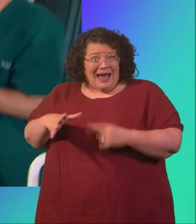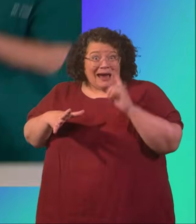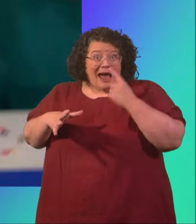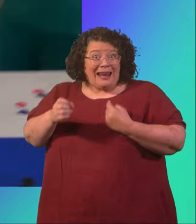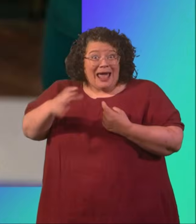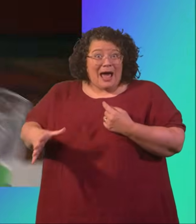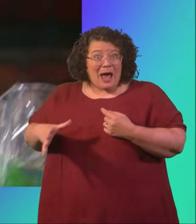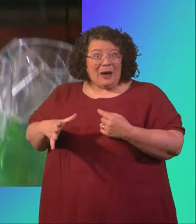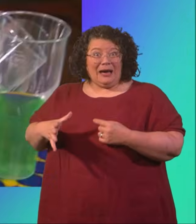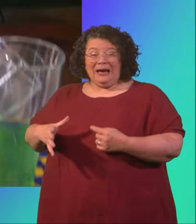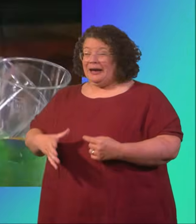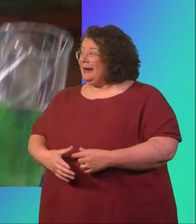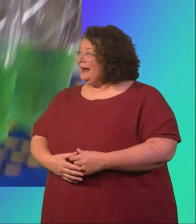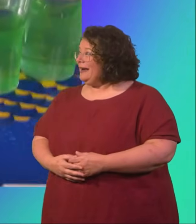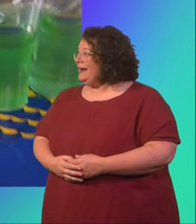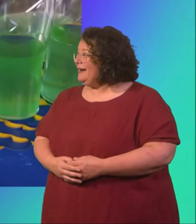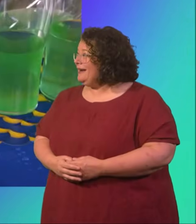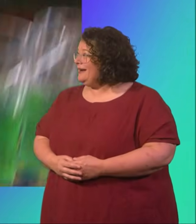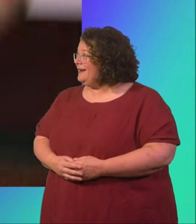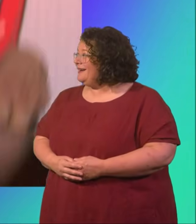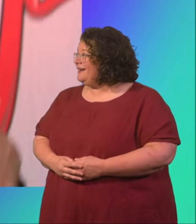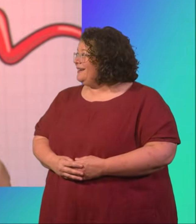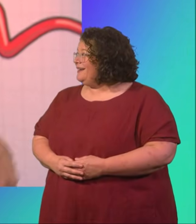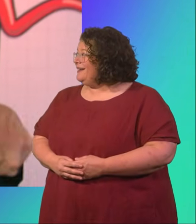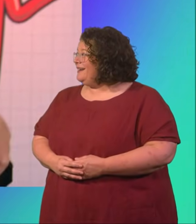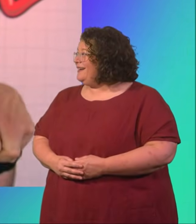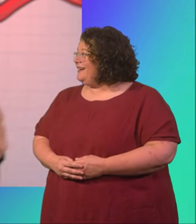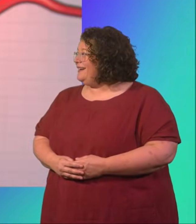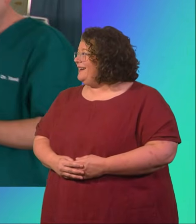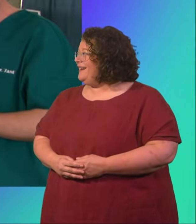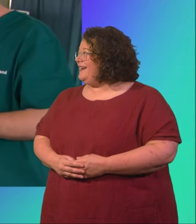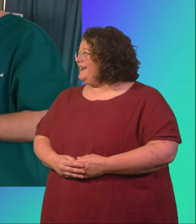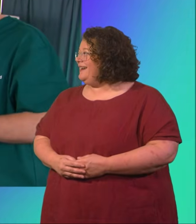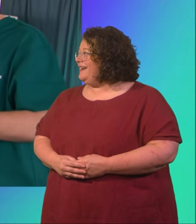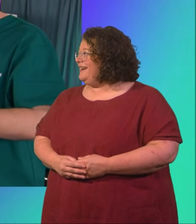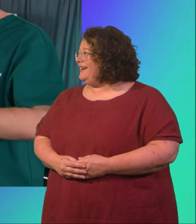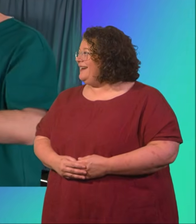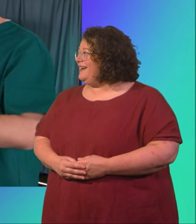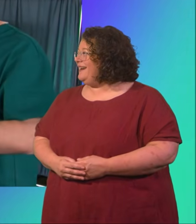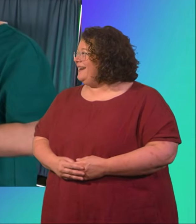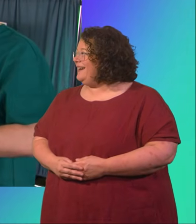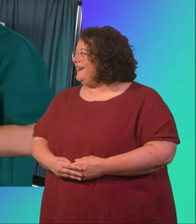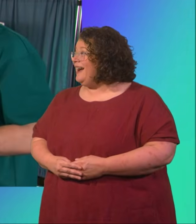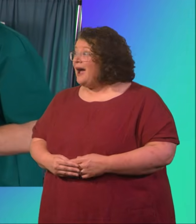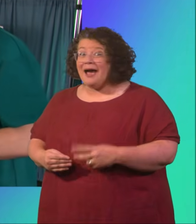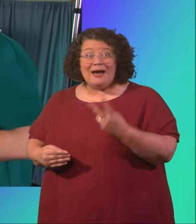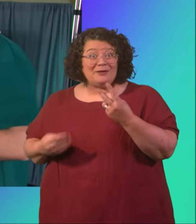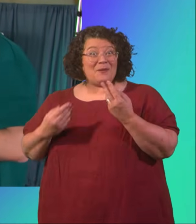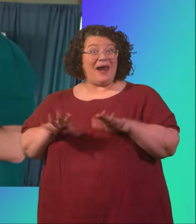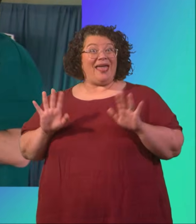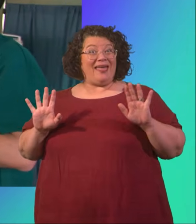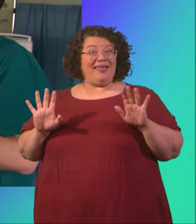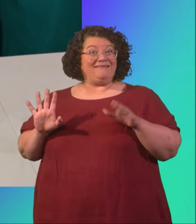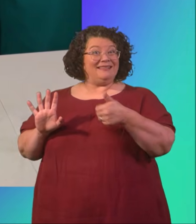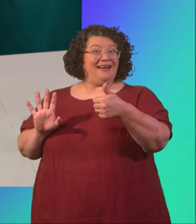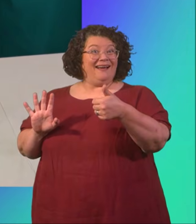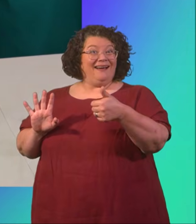You cannot let go. No, right. Just put it down. Now I've got it. Yeah, I'm pretty well, only 2 left.